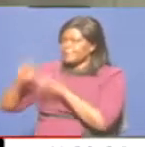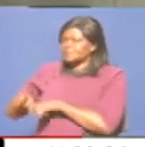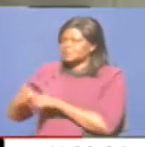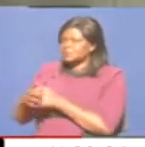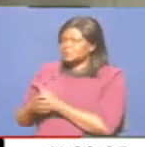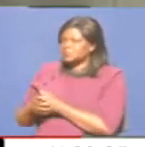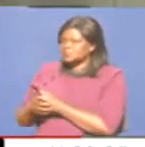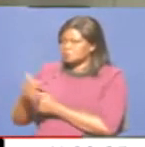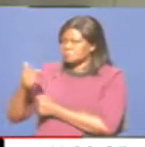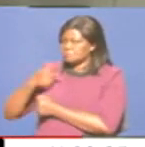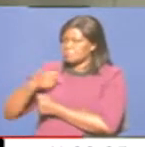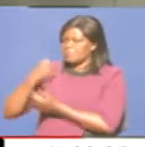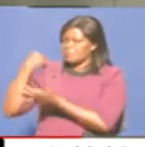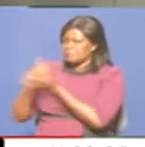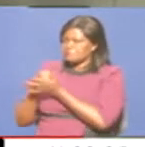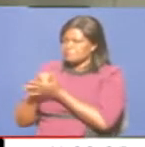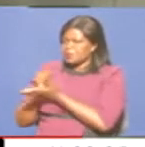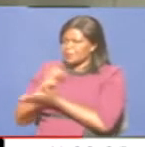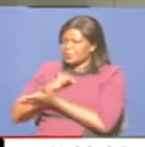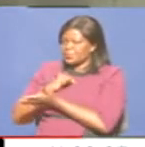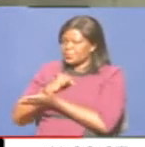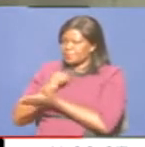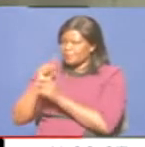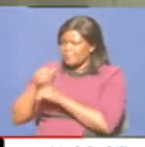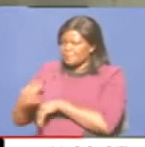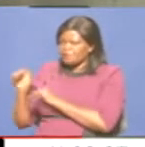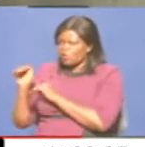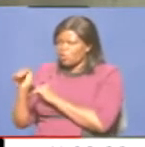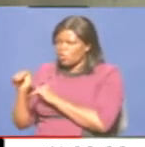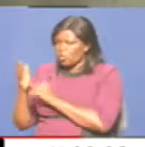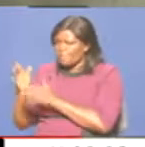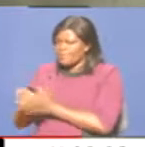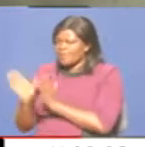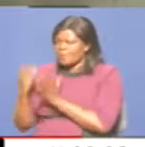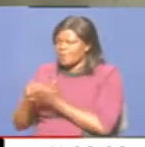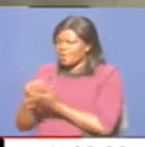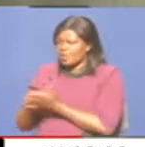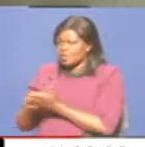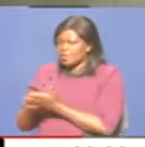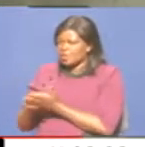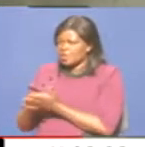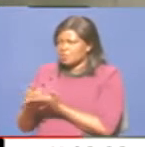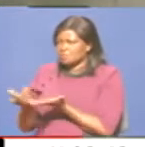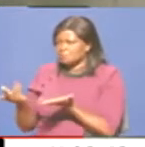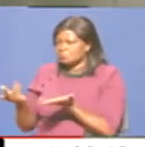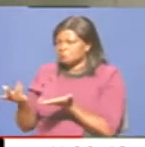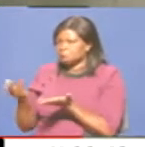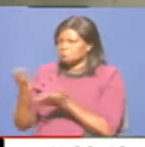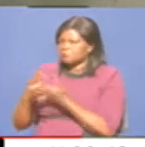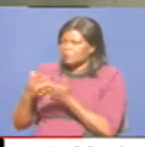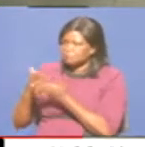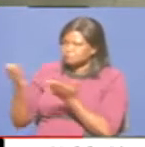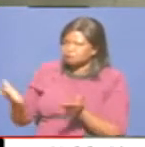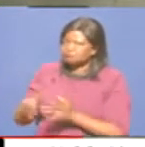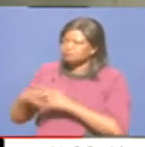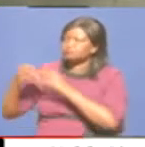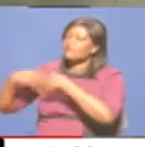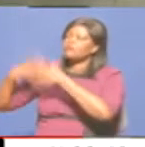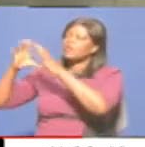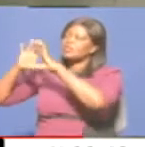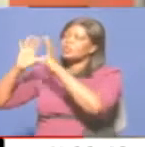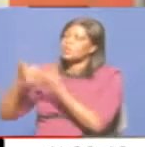must you be audited? Must you be followed on public money? I mean, those of us that have traveled all over the world, you know,